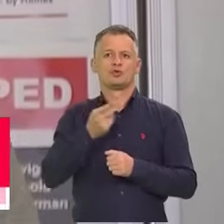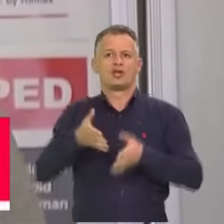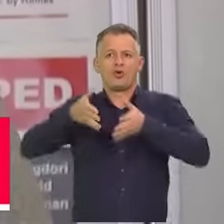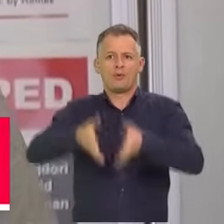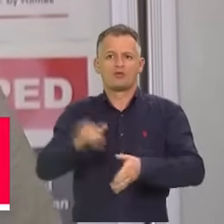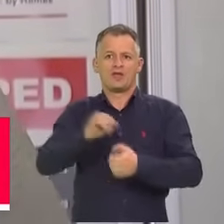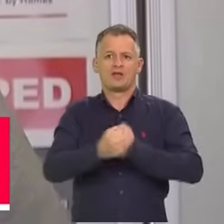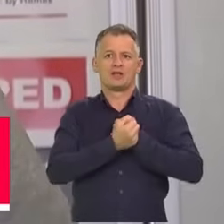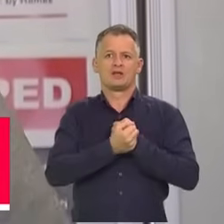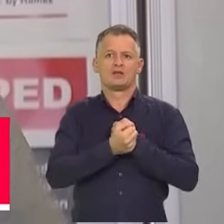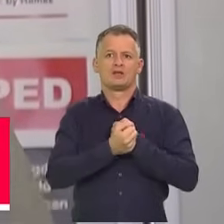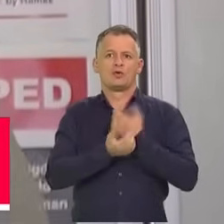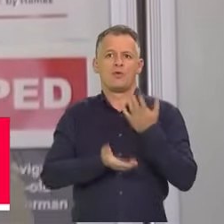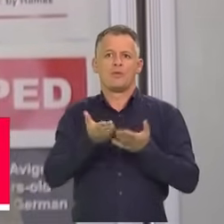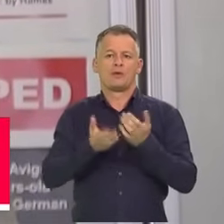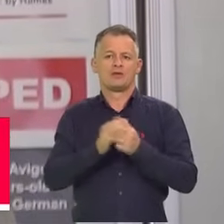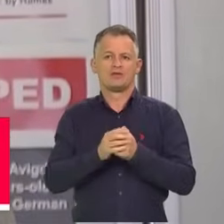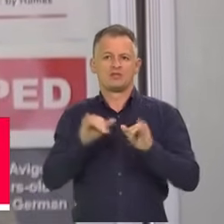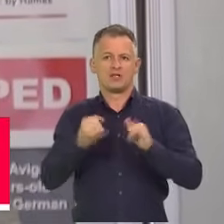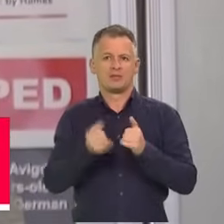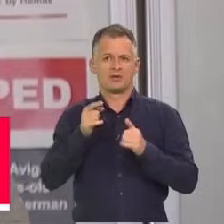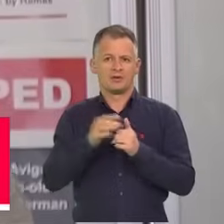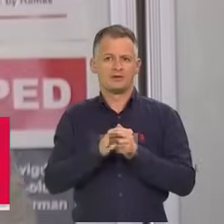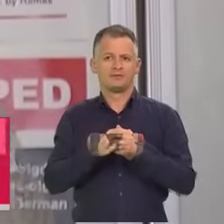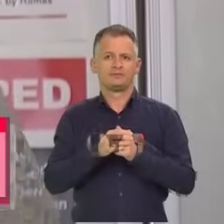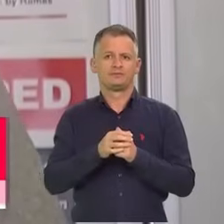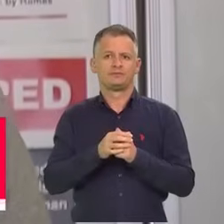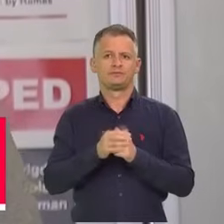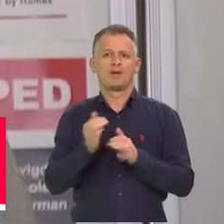ones than to go through the anguish that they're going through.